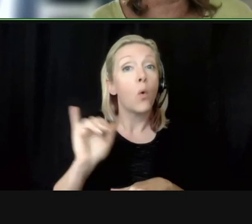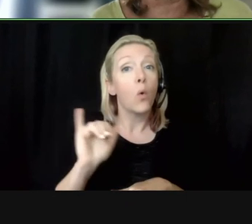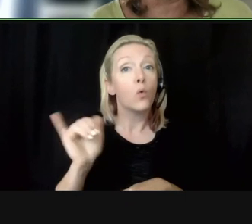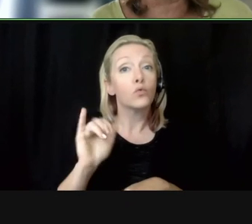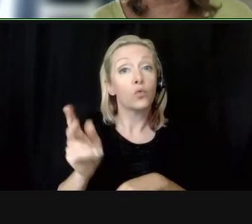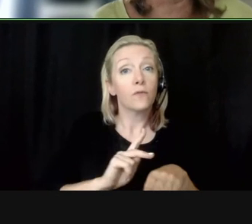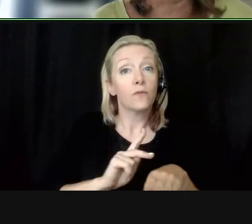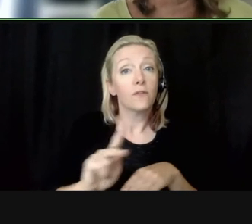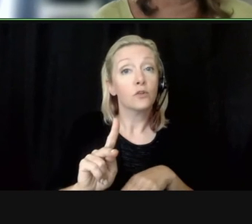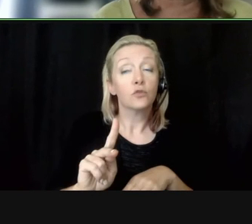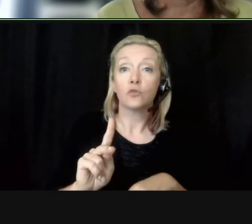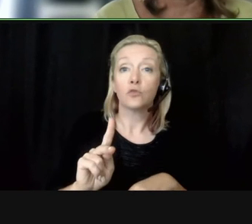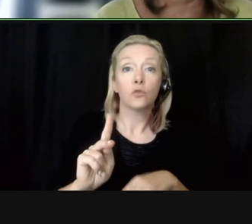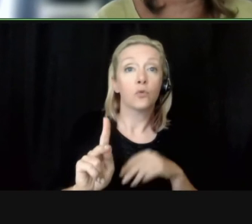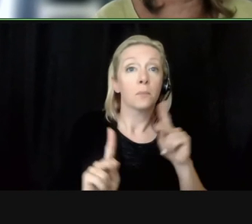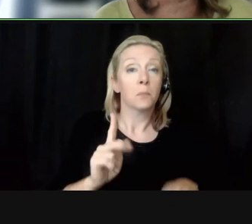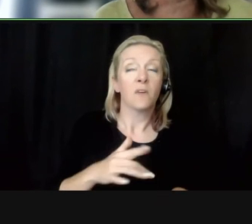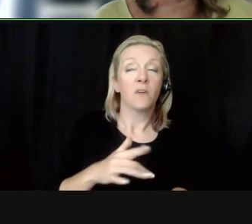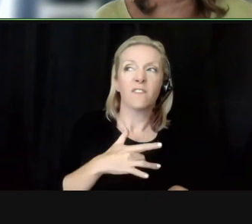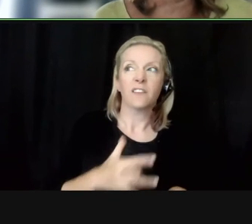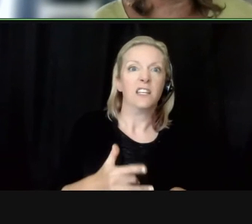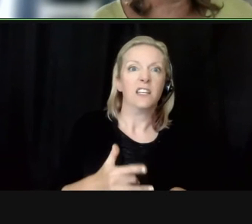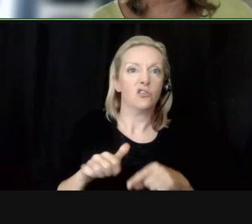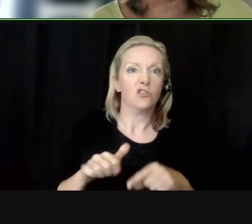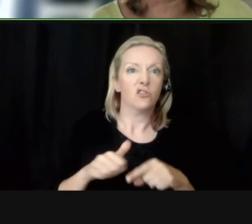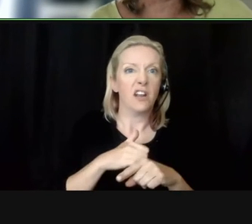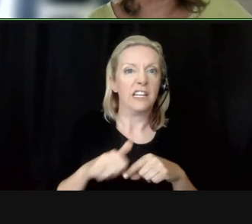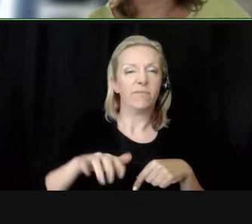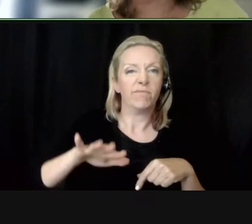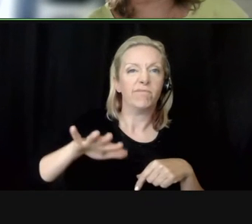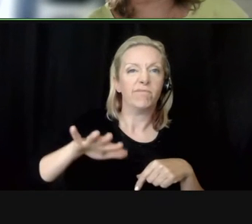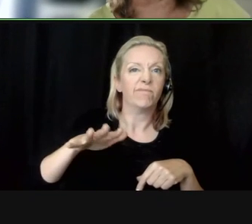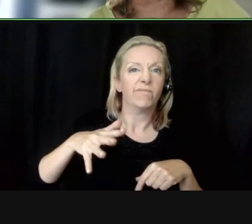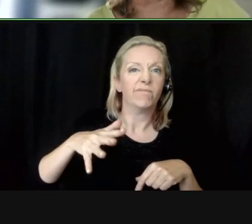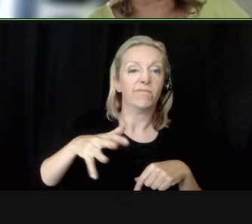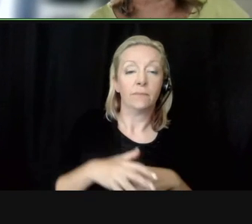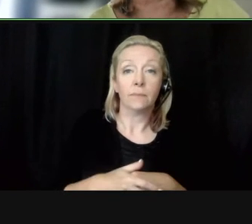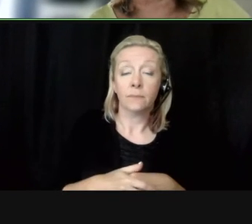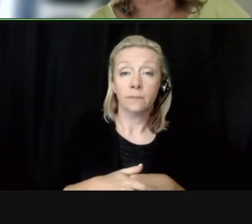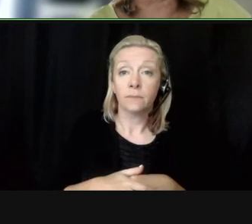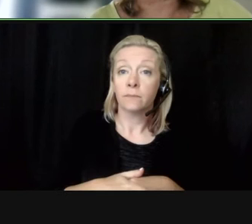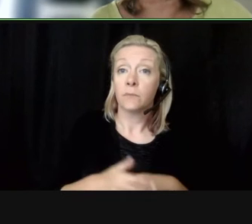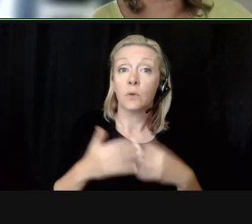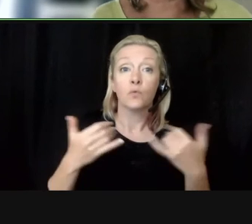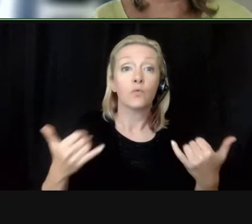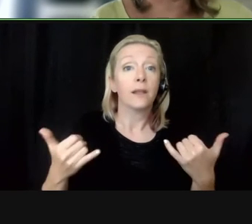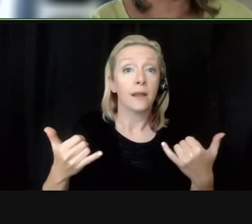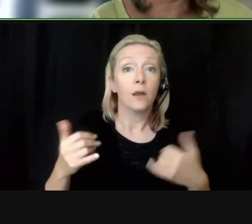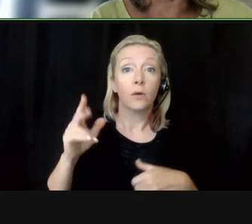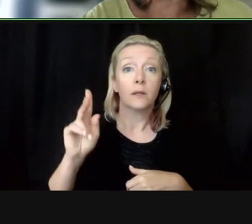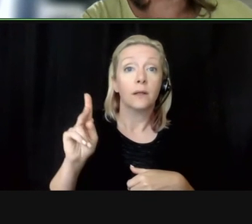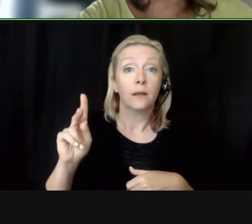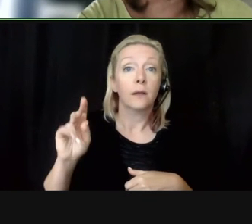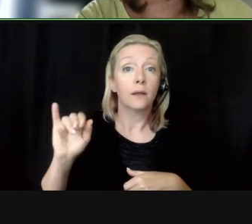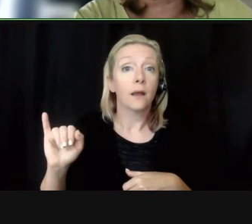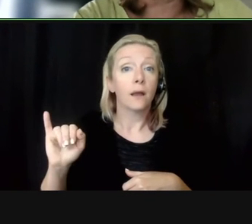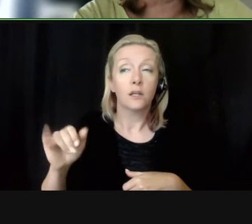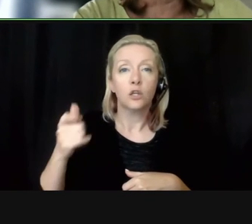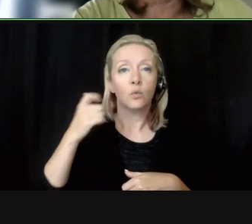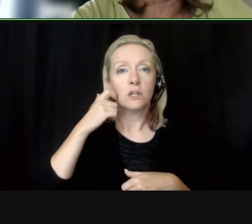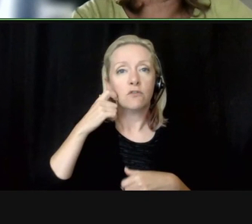human sexuality. And I know that this is really hard to believe, but right now we at Kennedy have just